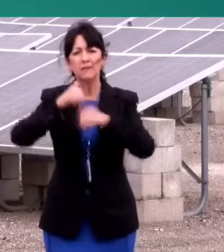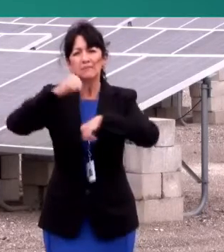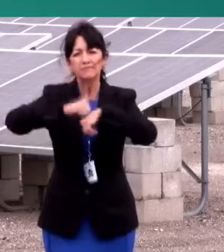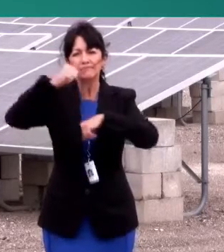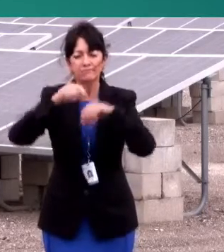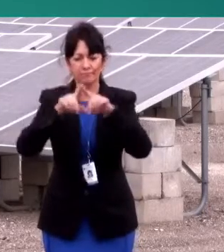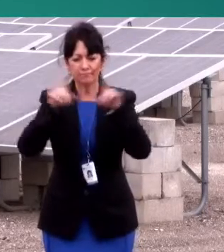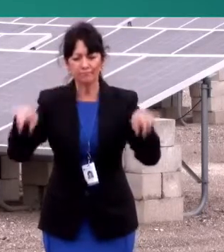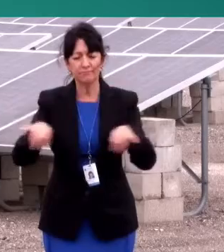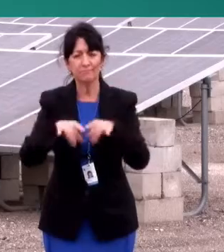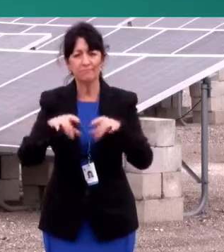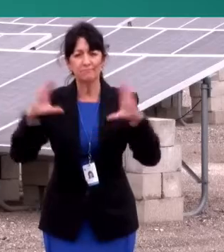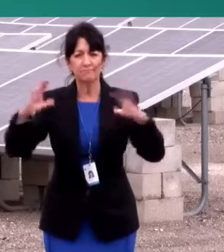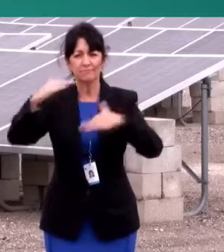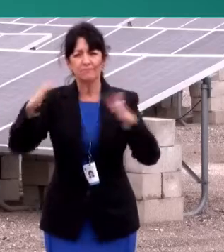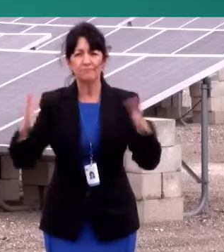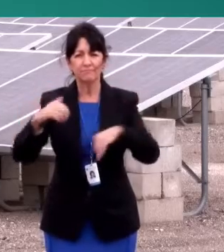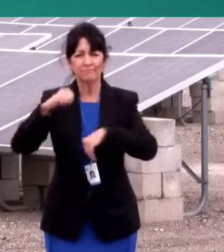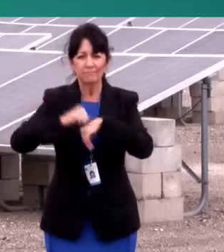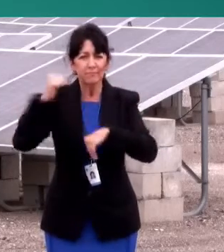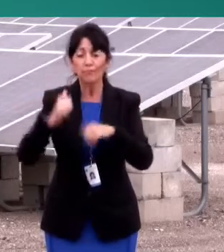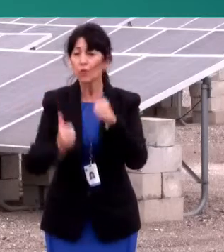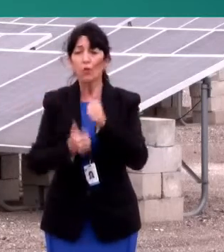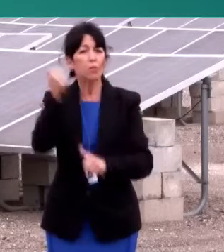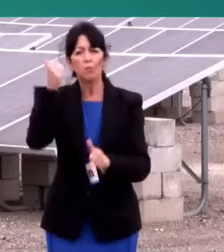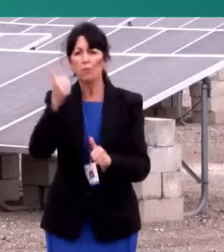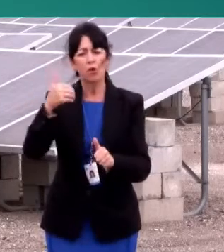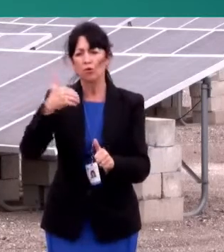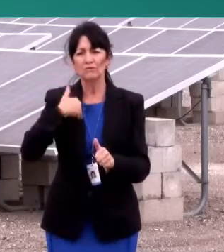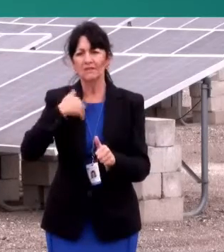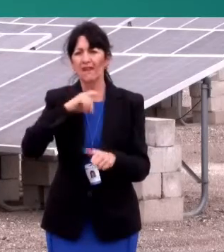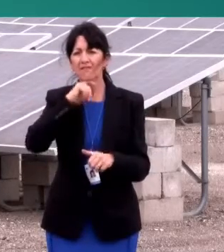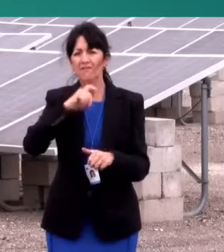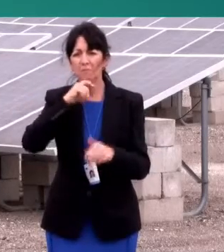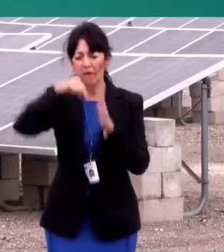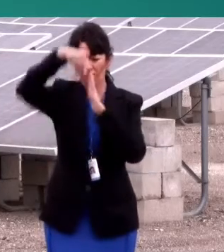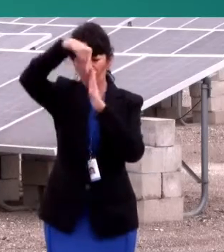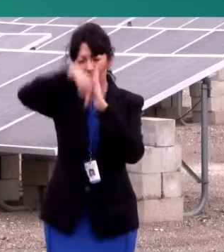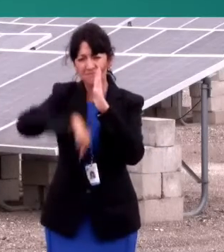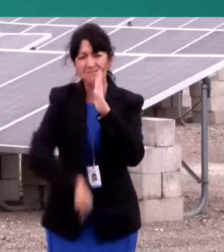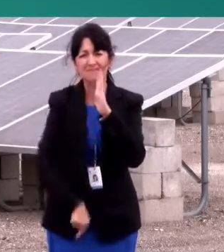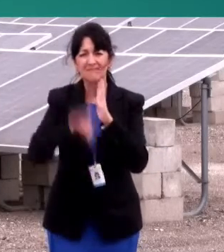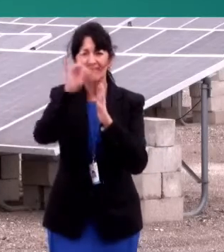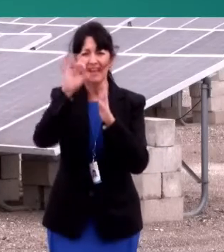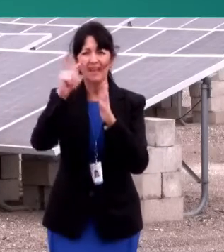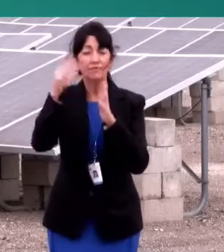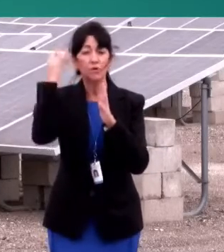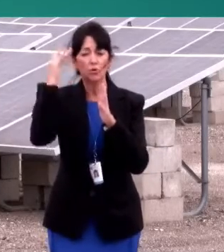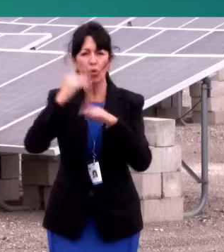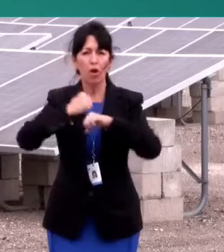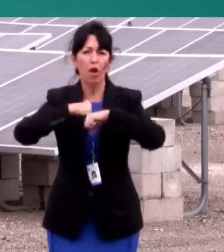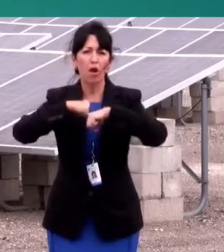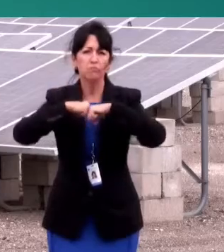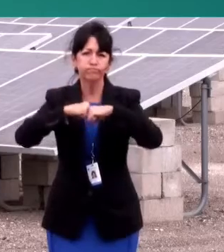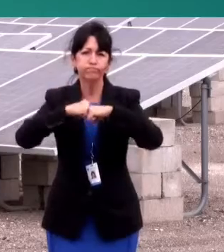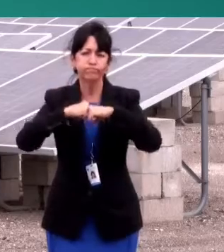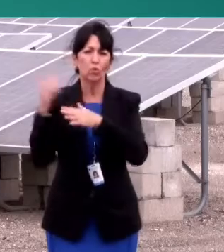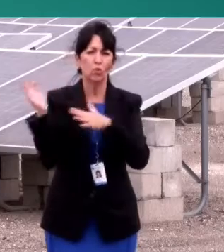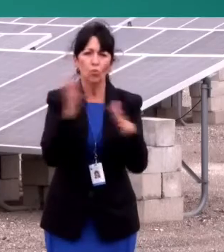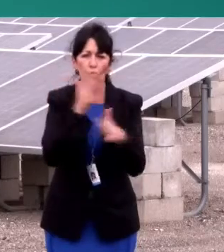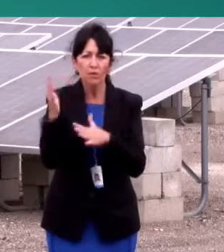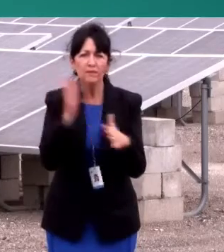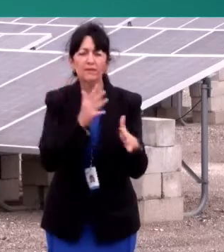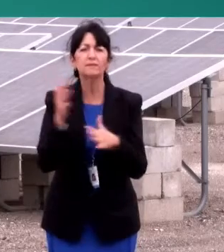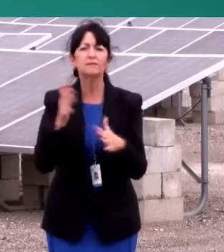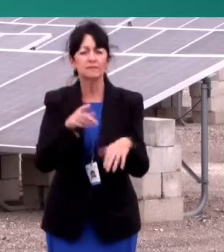projects, you're sticking a pole of metal around 8 feet down to anchor it for wind and other events over the course of the day. Sometimes you